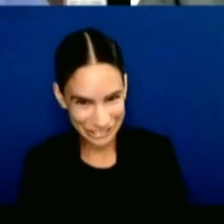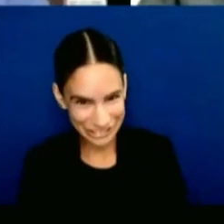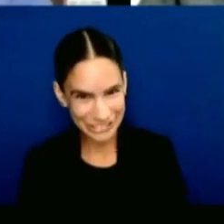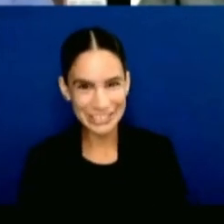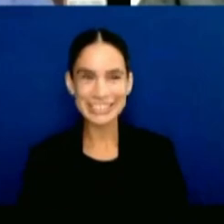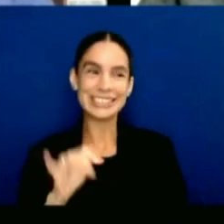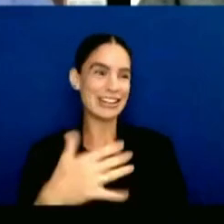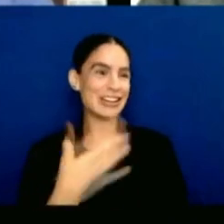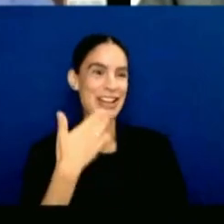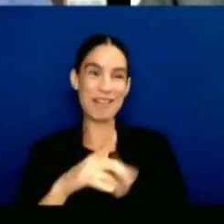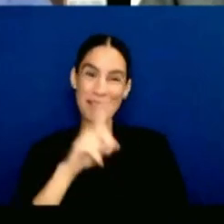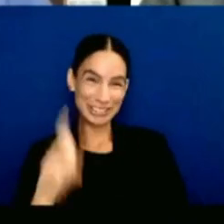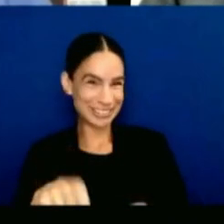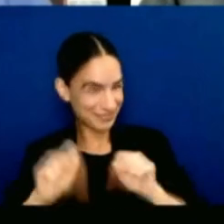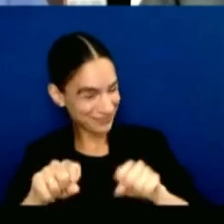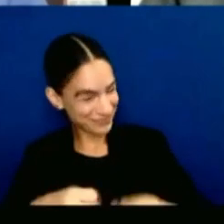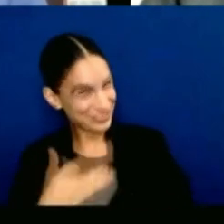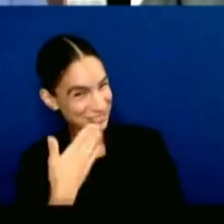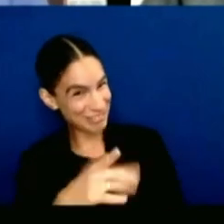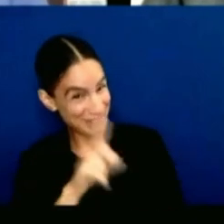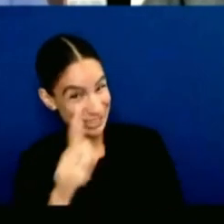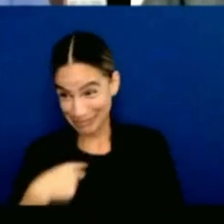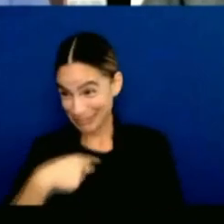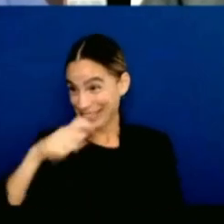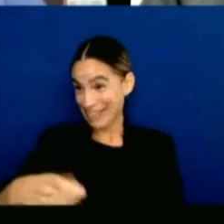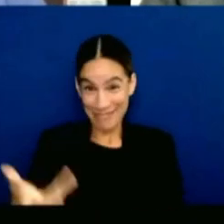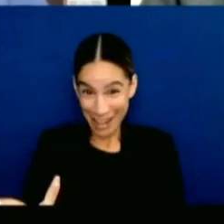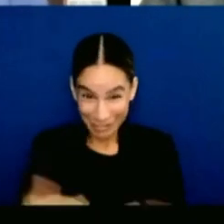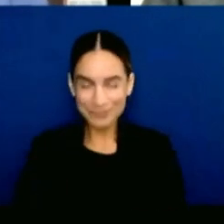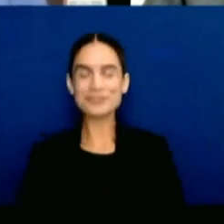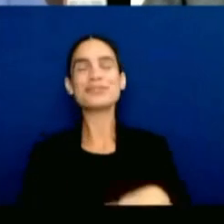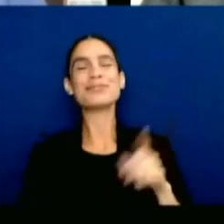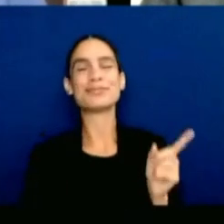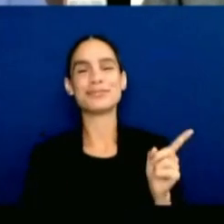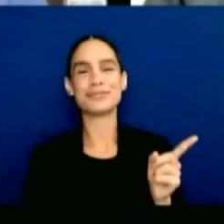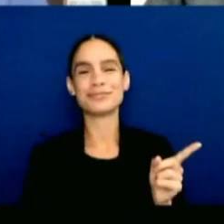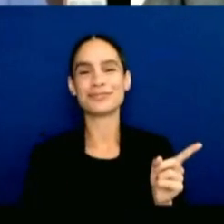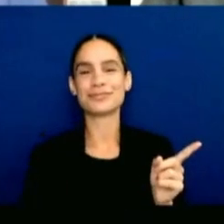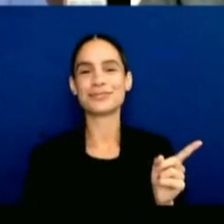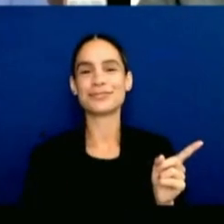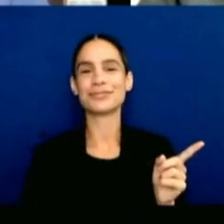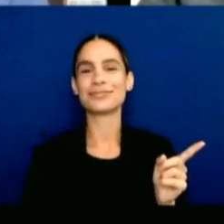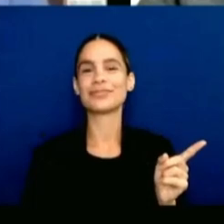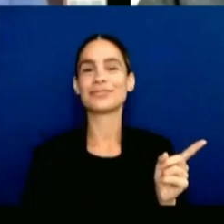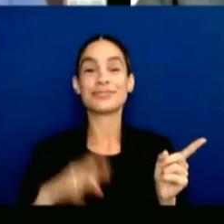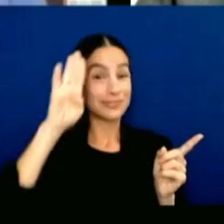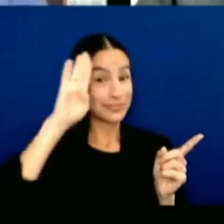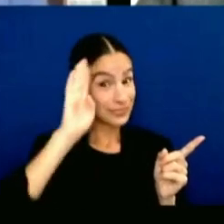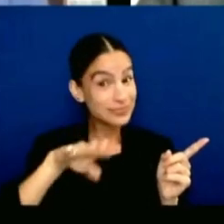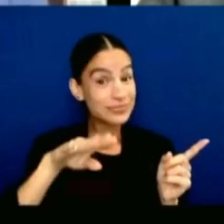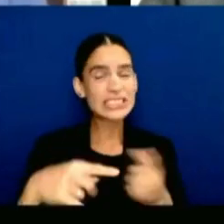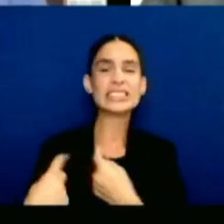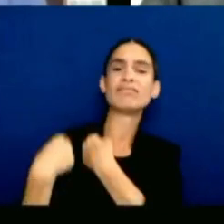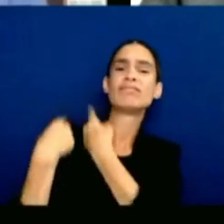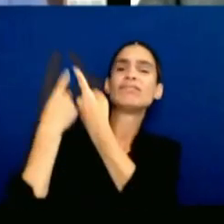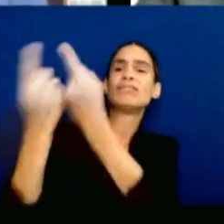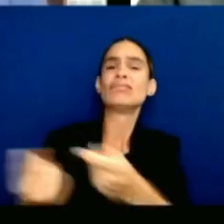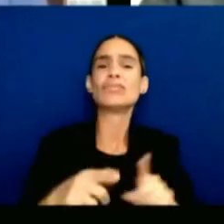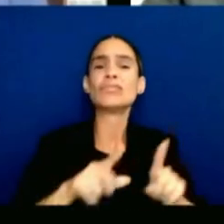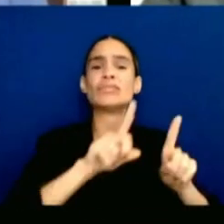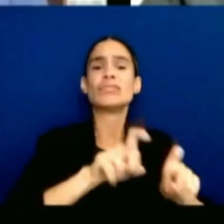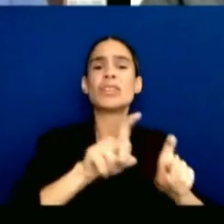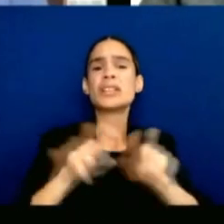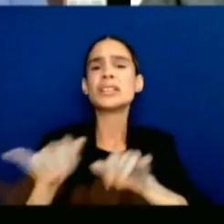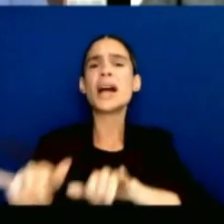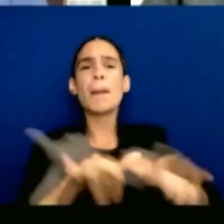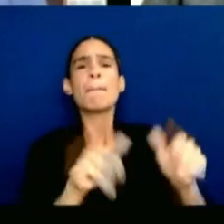this is something that we have done with all our HIV trials. There is an analogy here. When you're dealing with HIV, there's